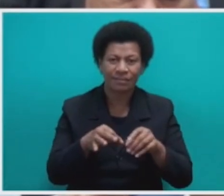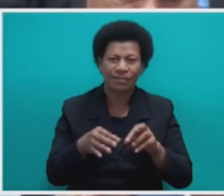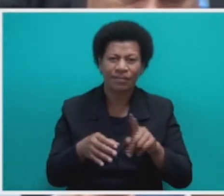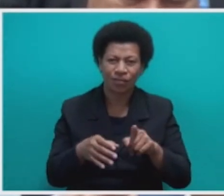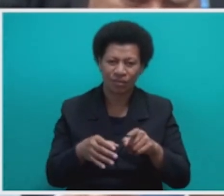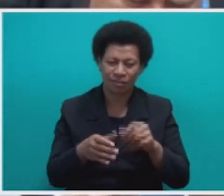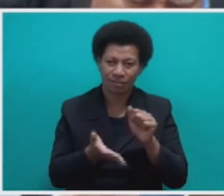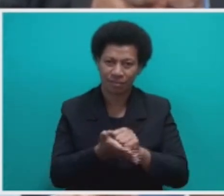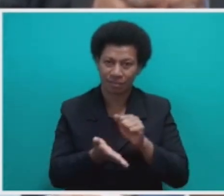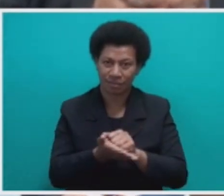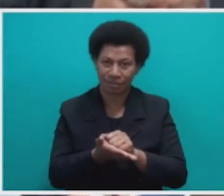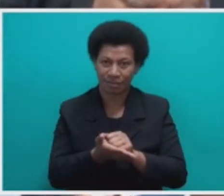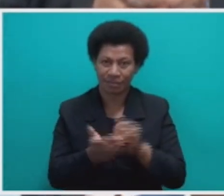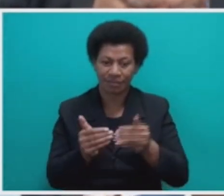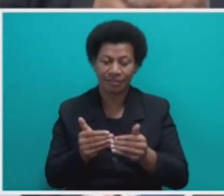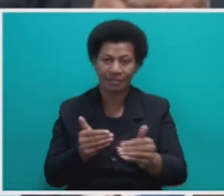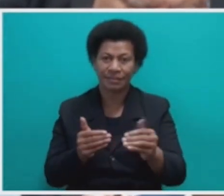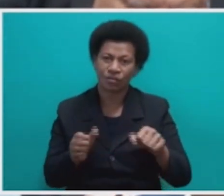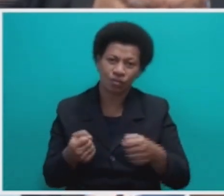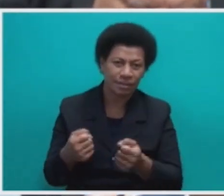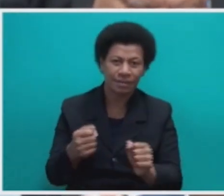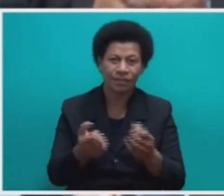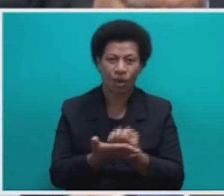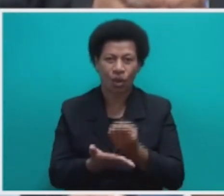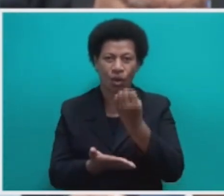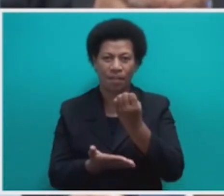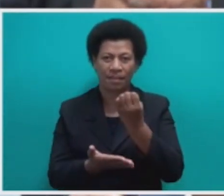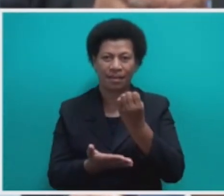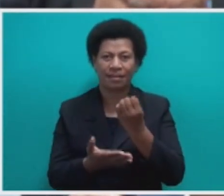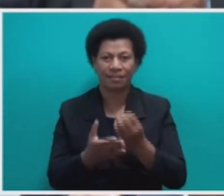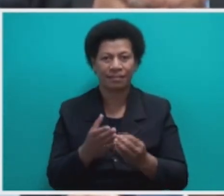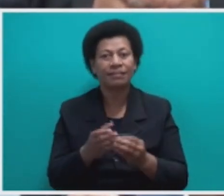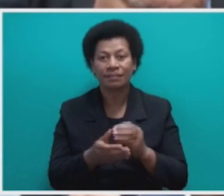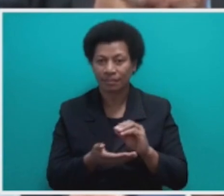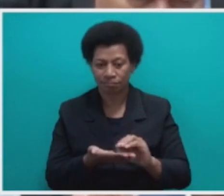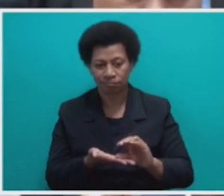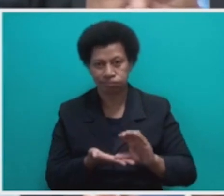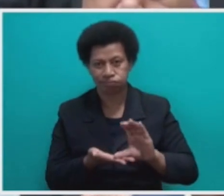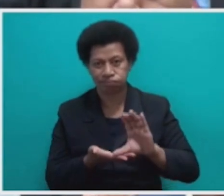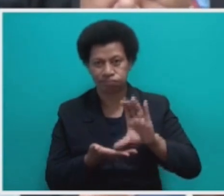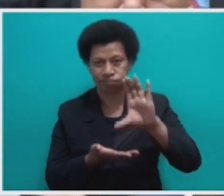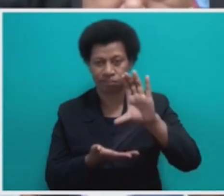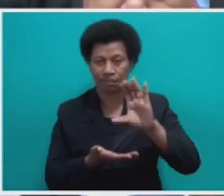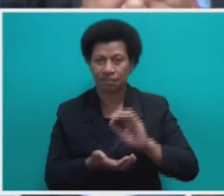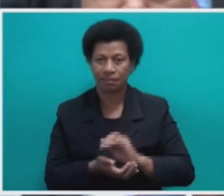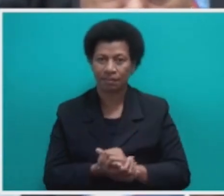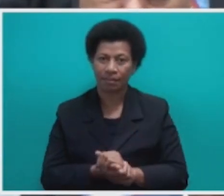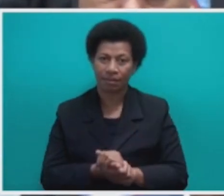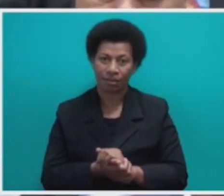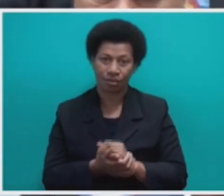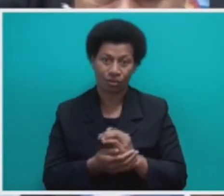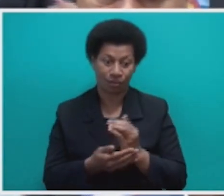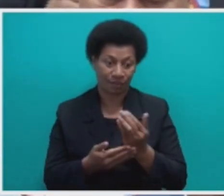this outward-looking strategy for economic growth, paid dividend. So despite the initial